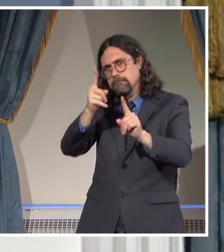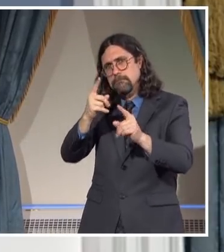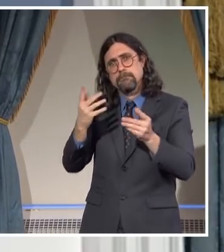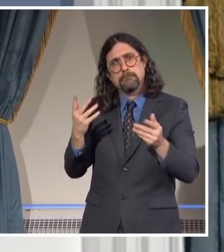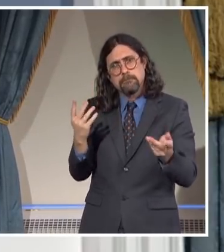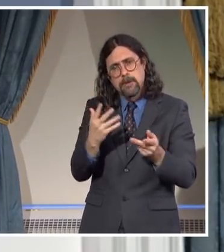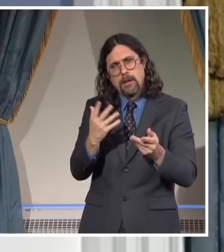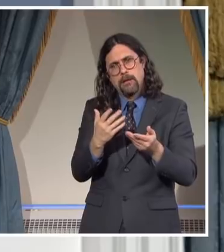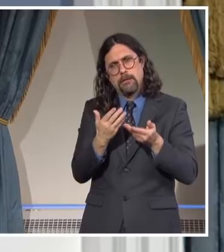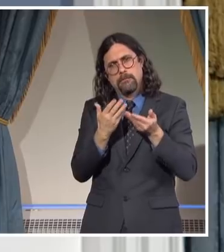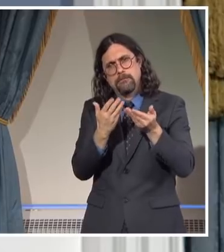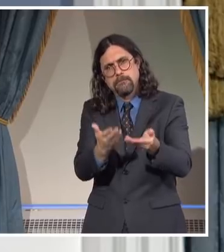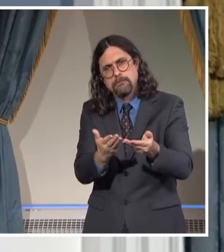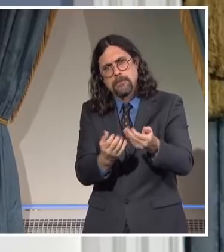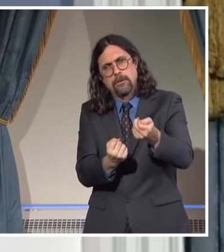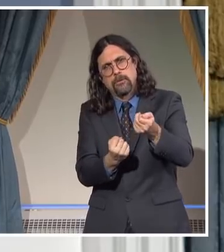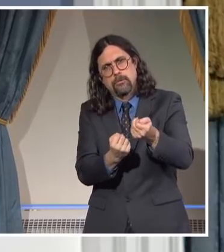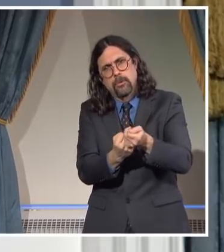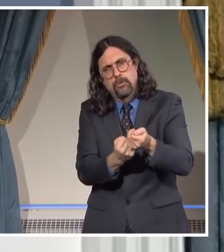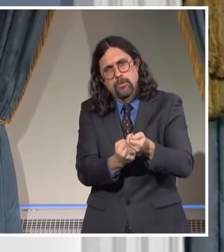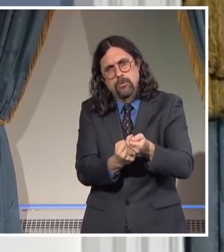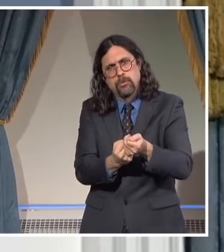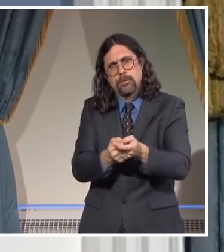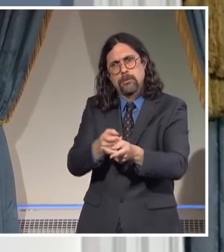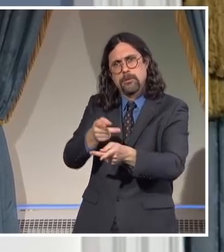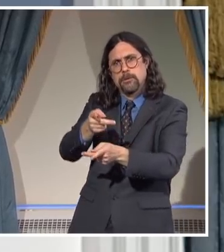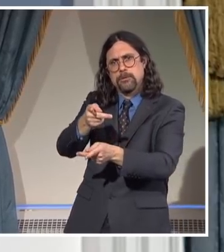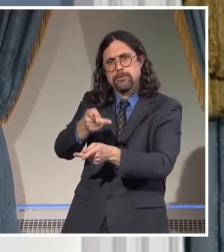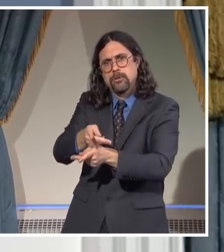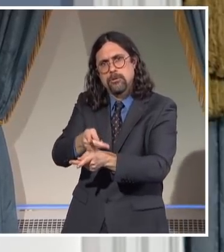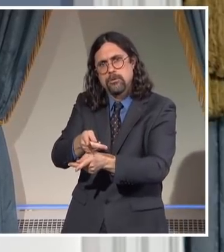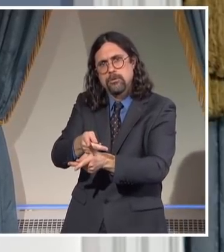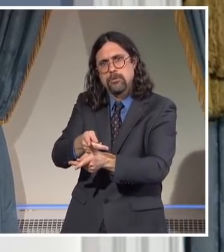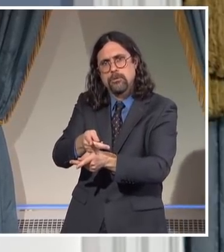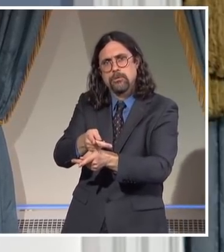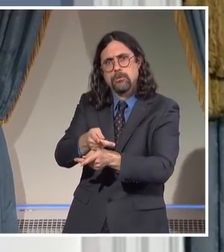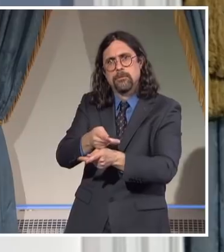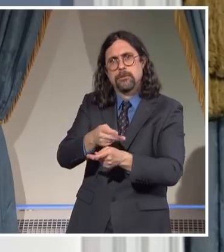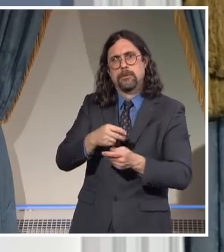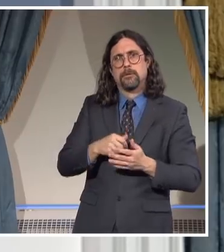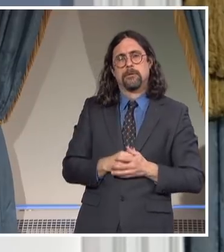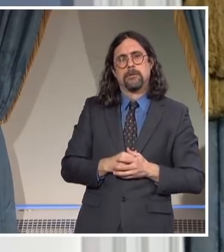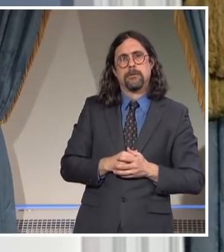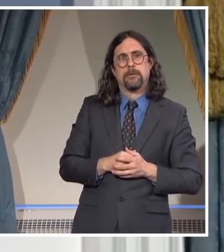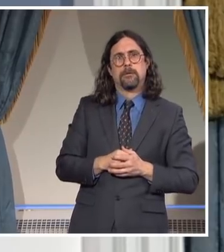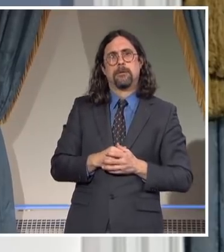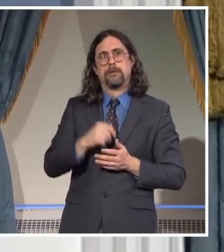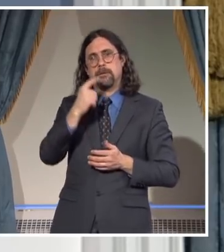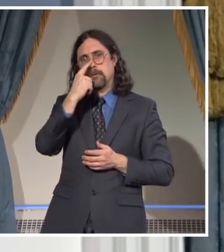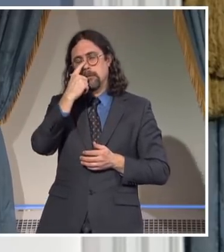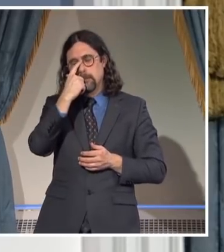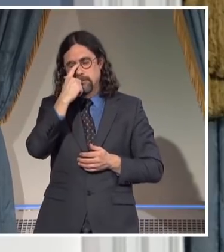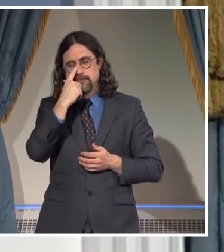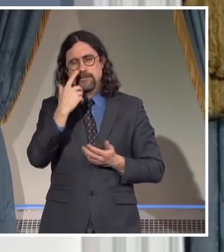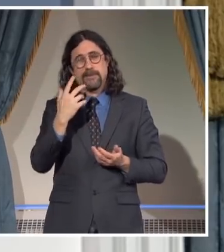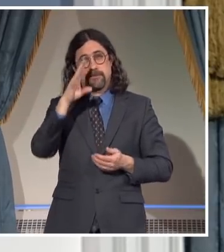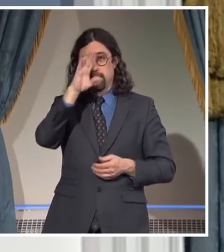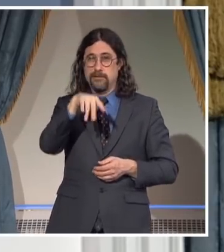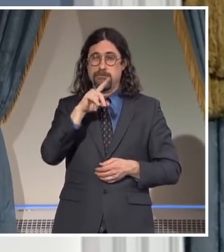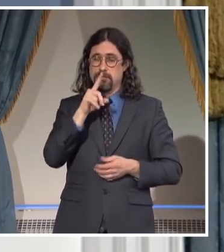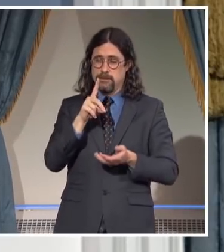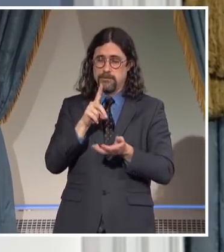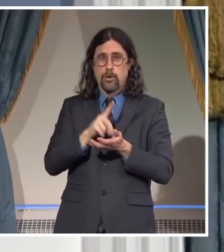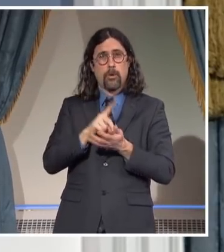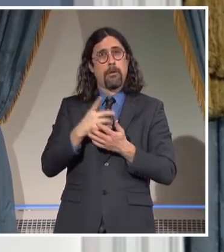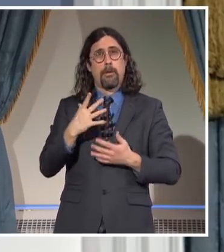medication that is known to be effective. In this case, we're using experimental treatments where they're available,